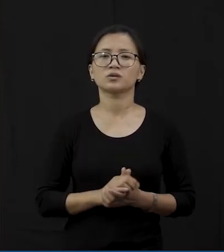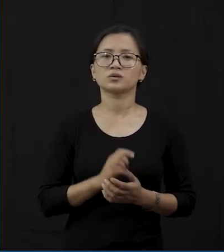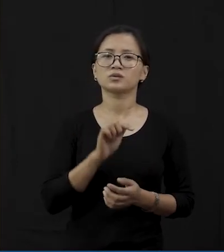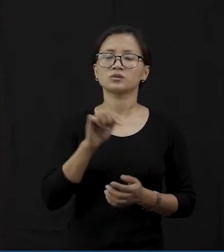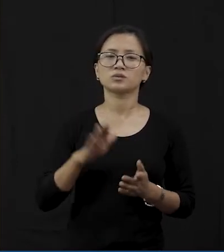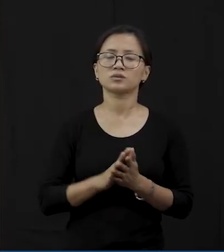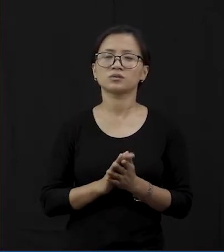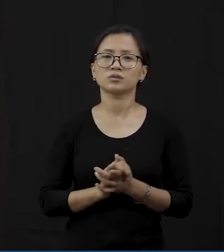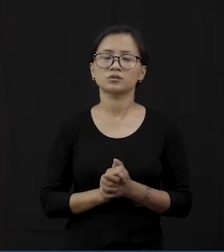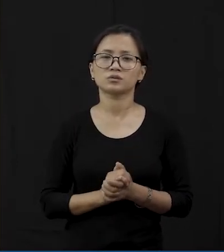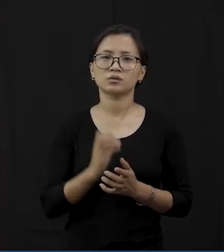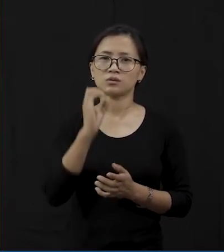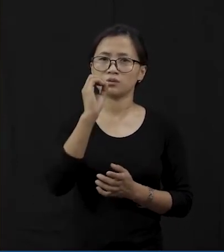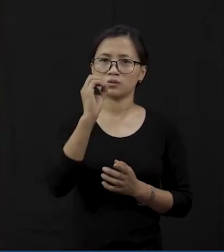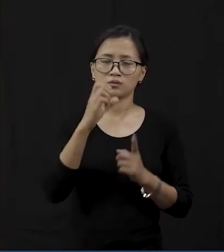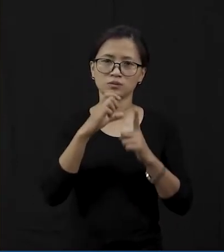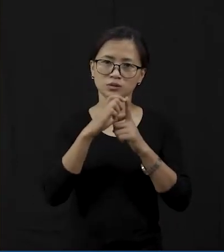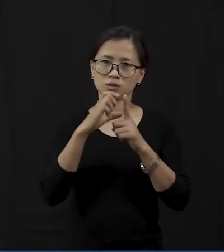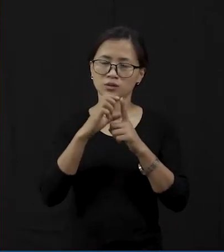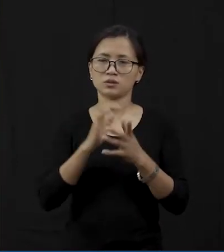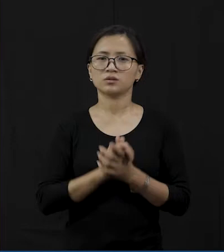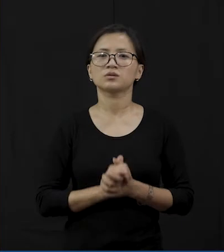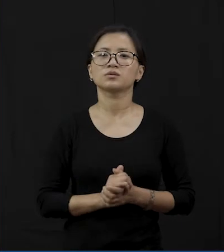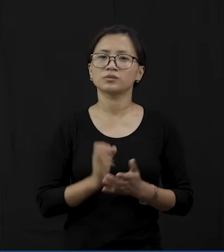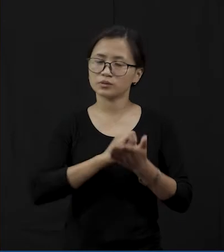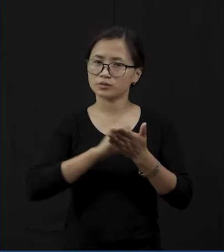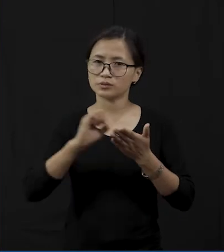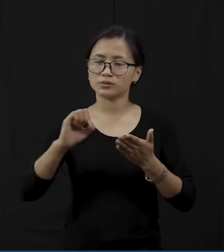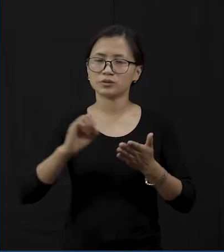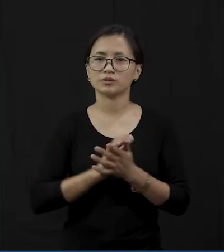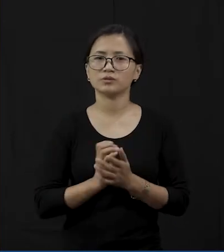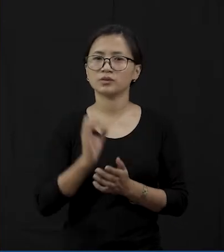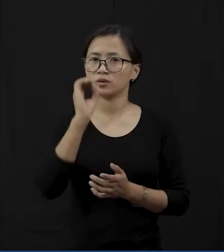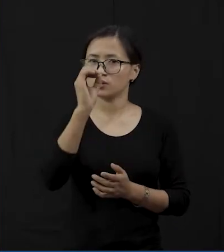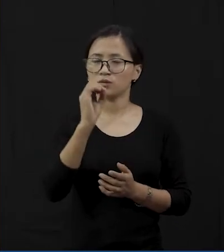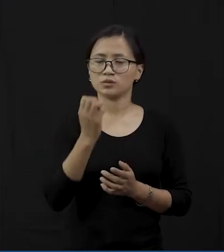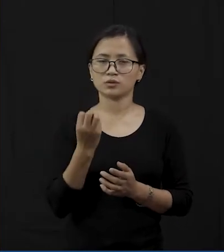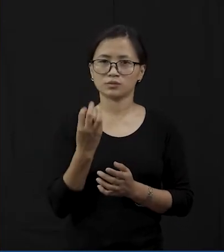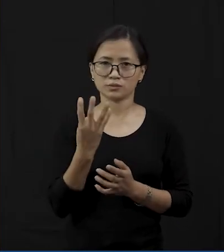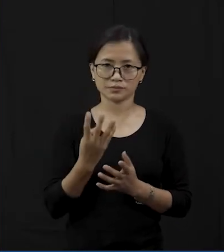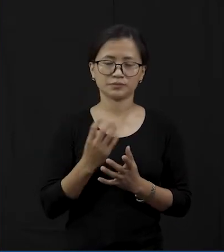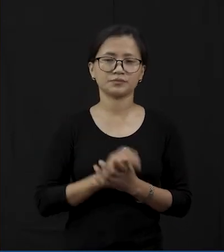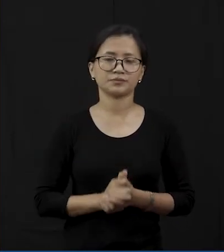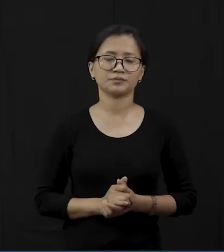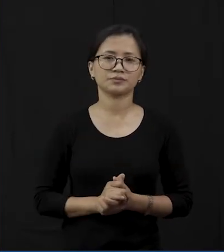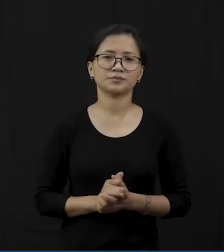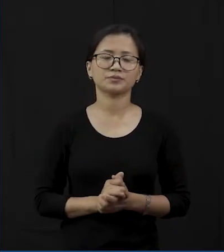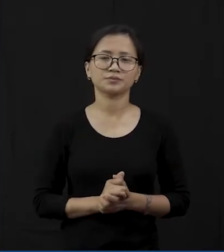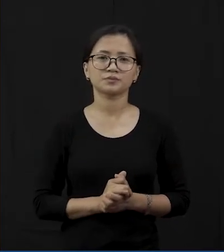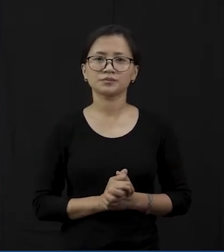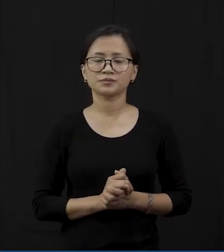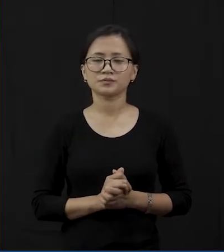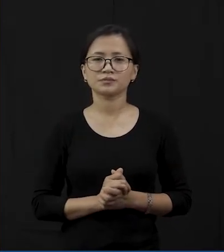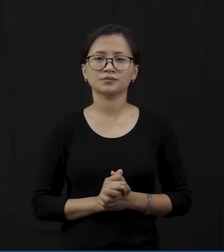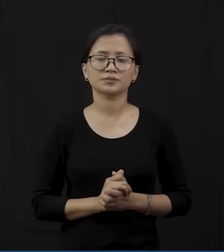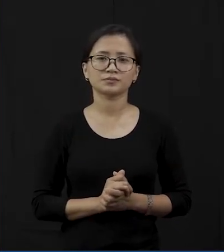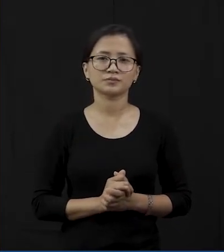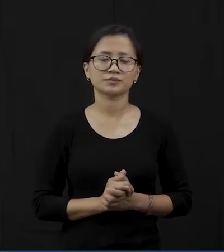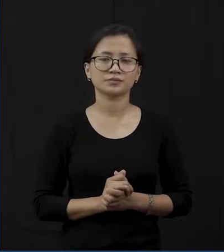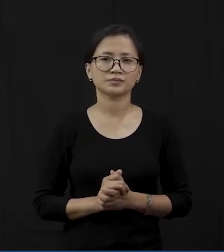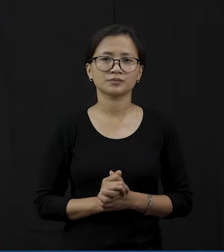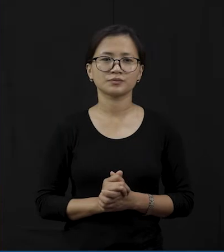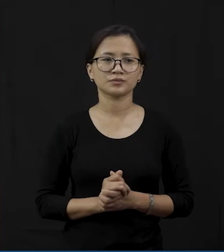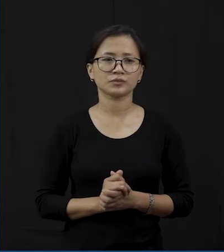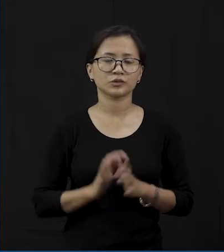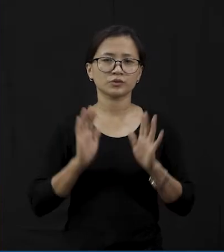means this is an odd. So we write O in the blank. Now see, you